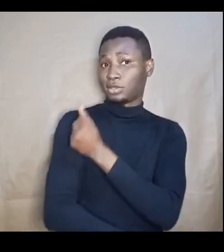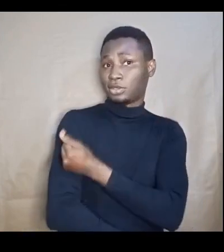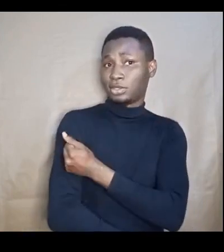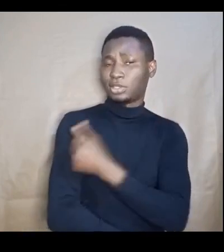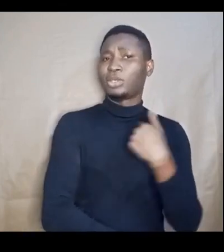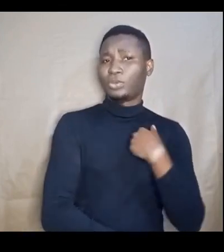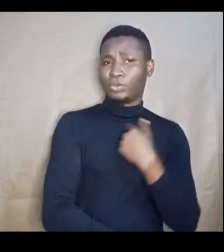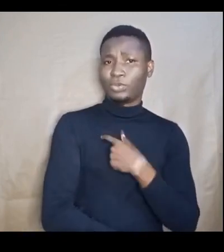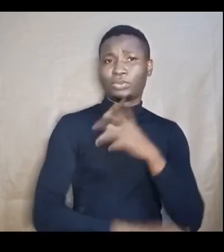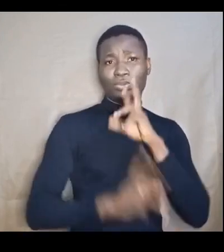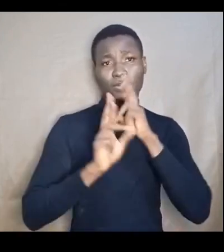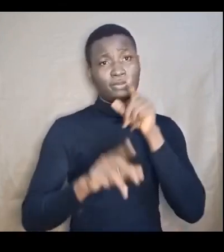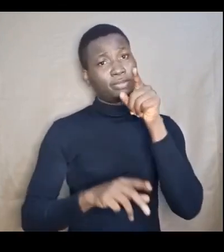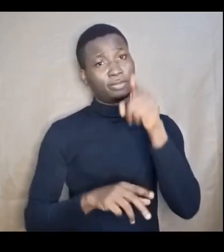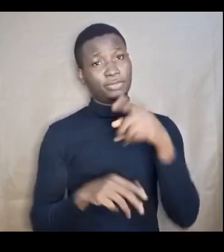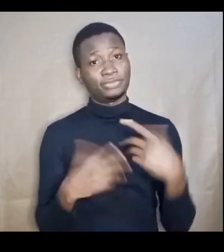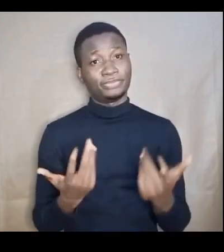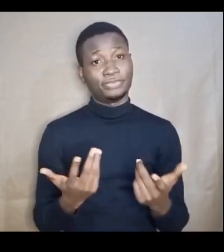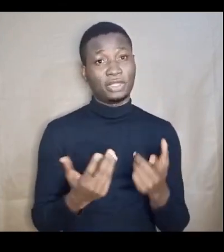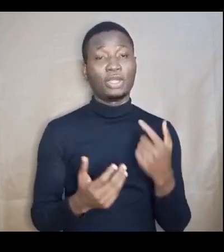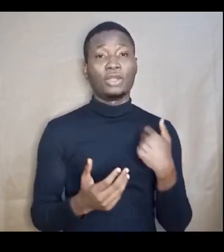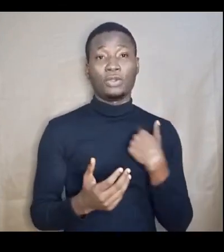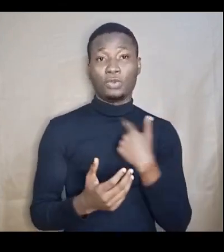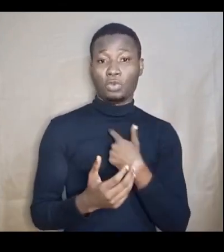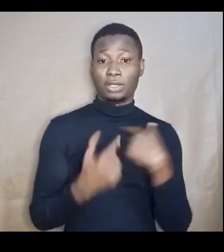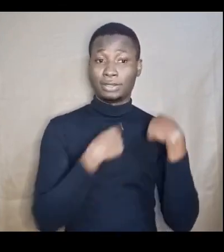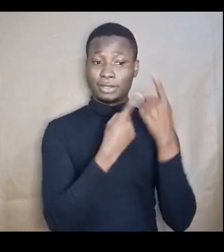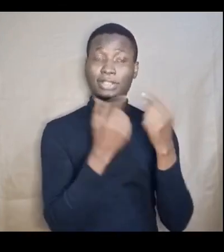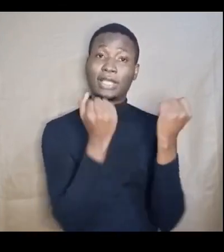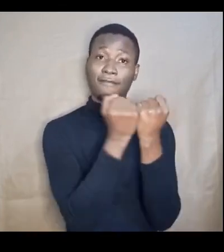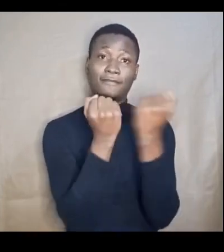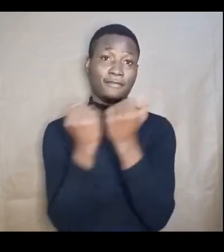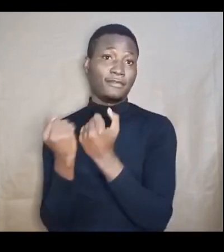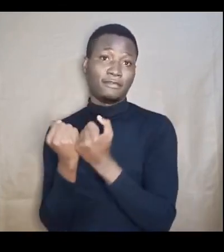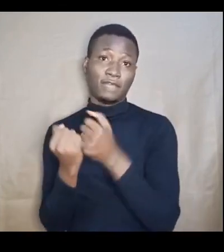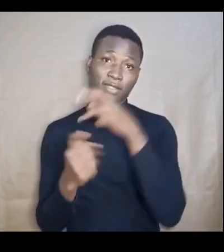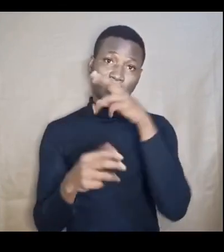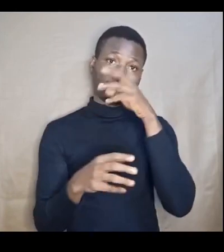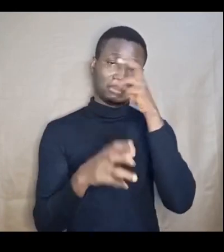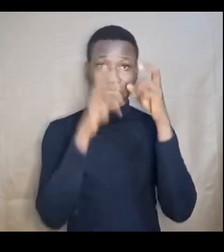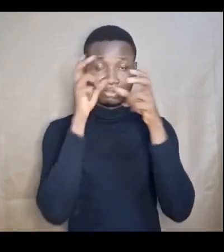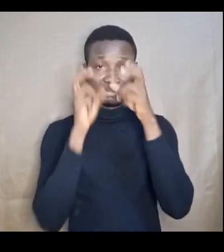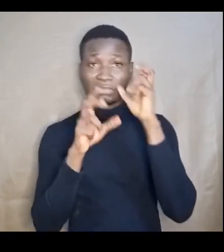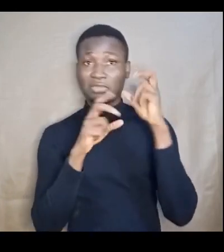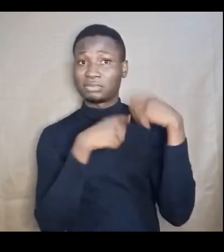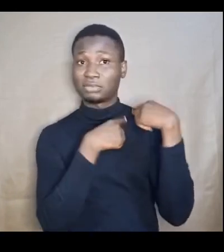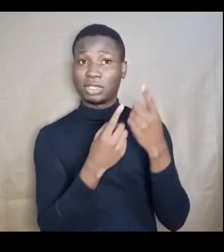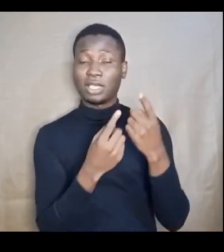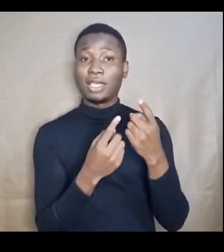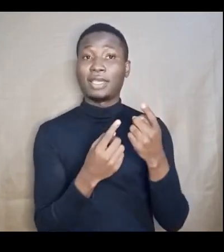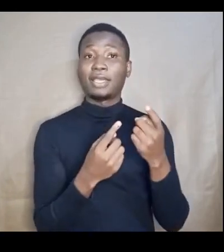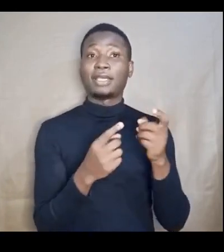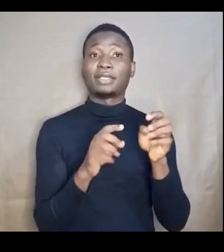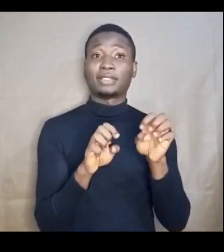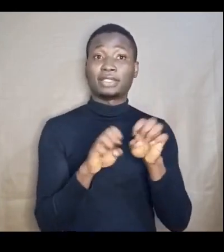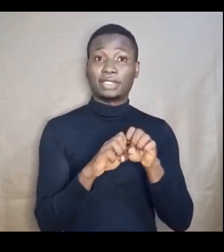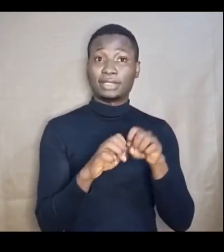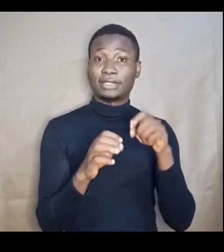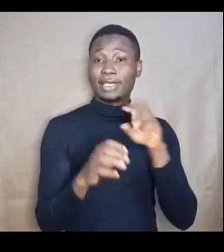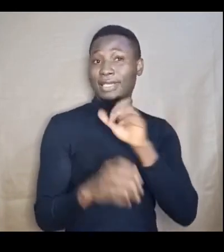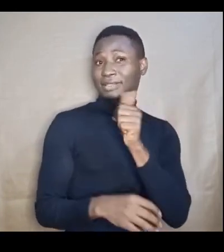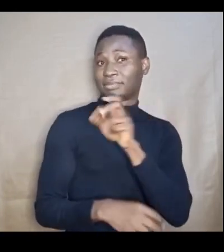you. We've been fighting criminality all over, and I want to tell our citizens, these law